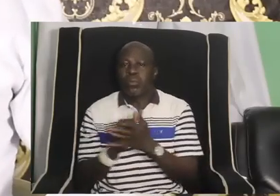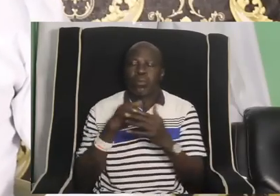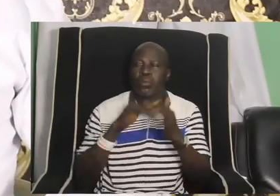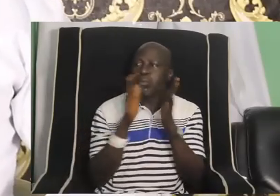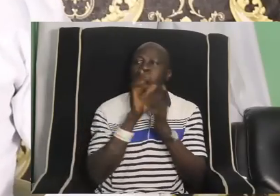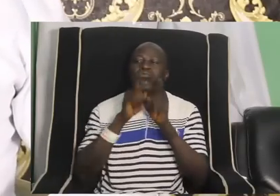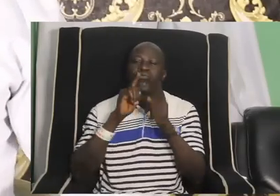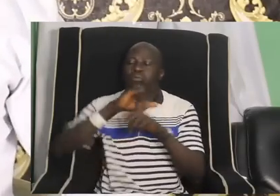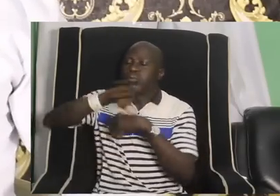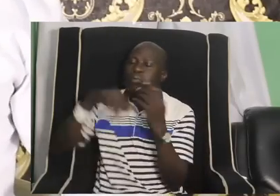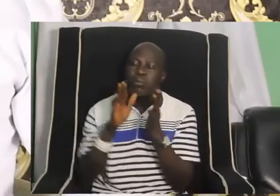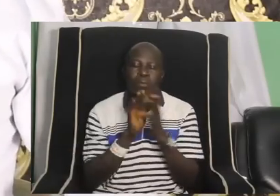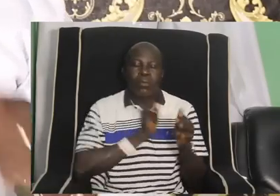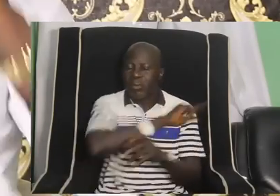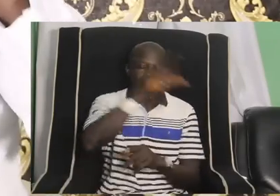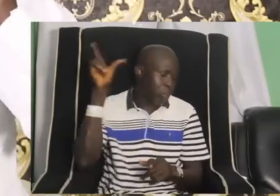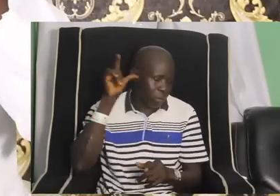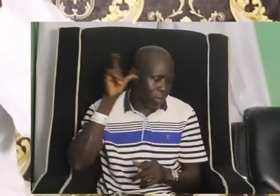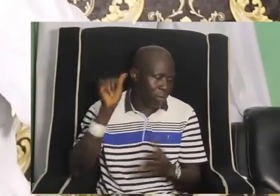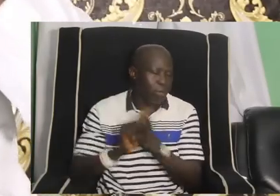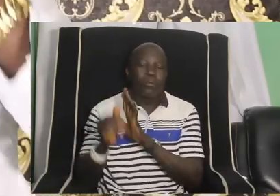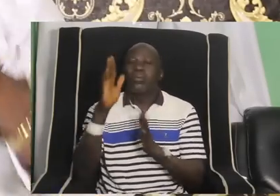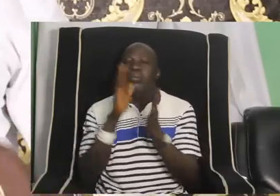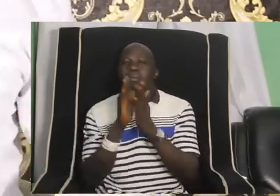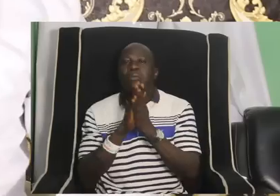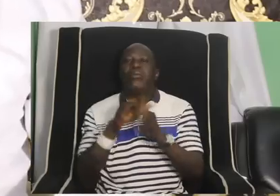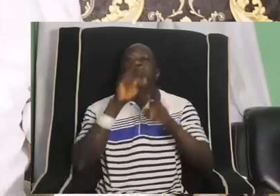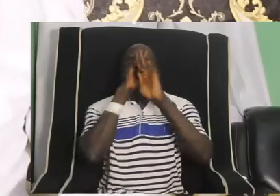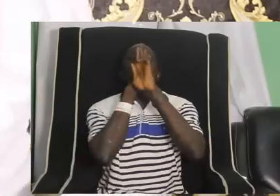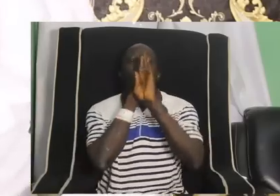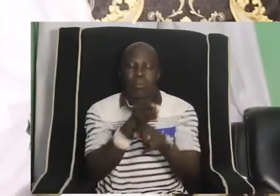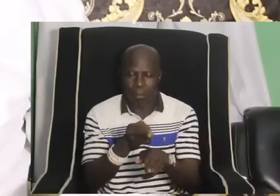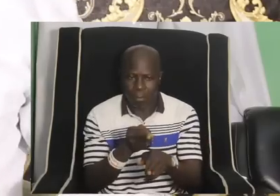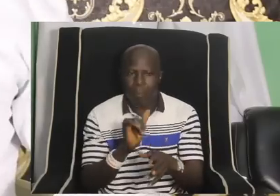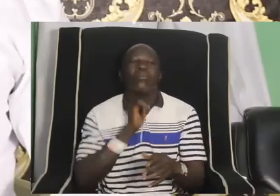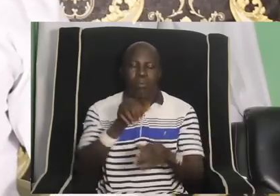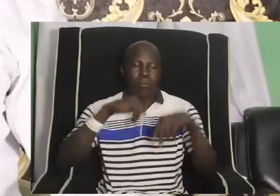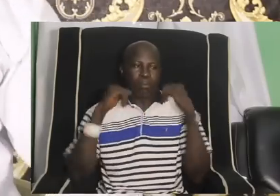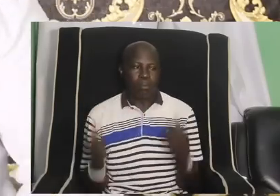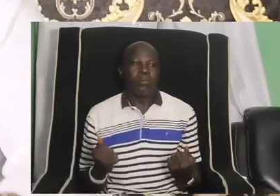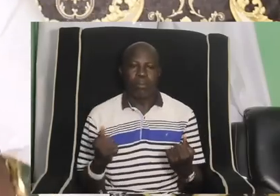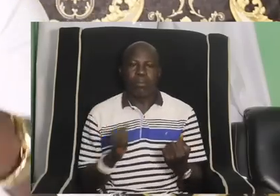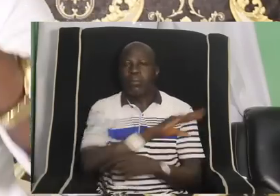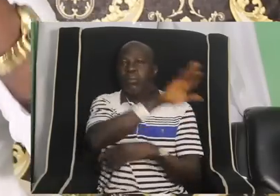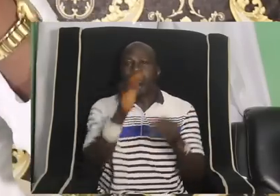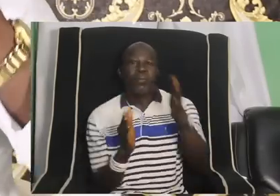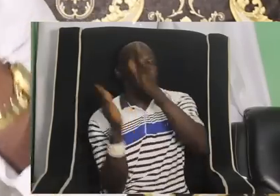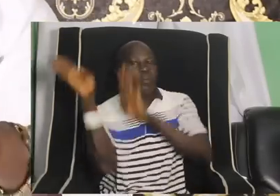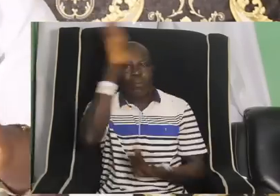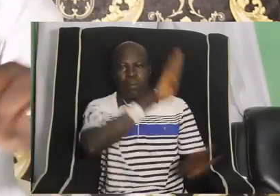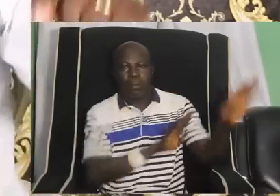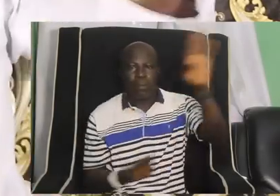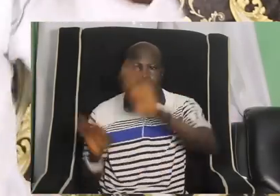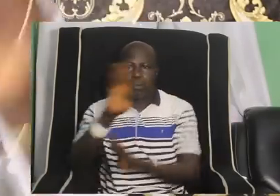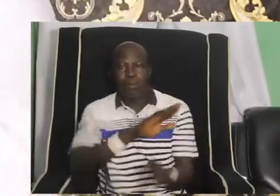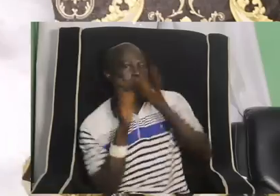gbadua I told you we pray this prayer this is to you adua mo lo ngba agbara o ti gba prayer the answer is an upper ogun ibusun je okan ninu awon